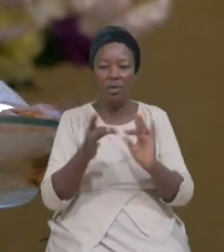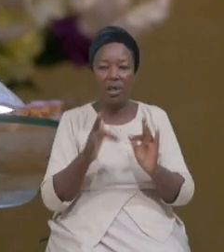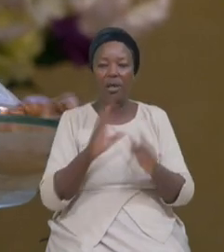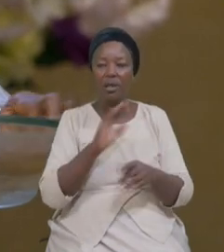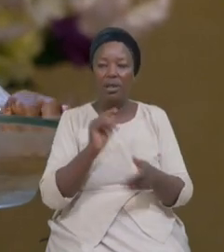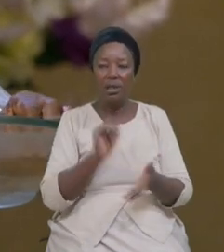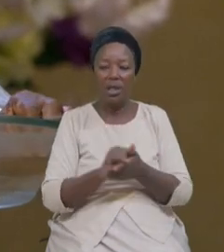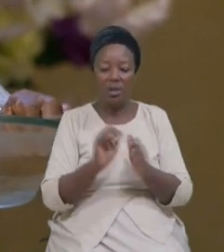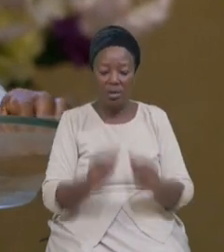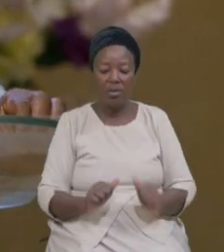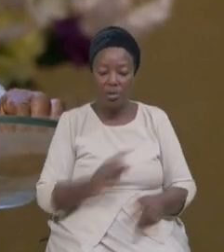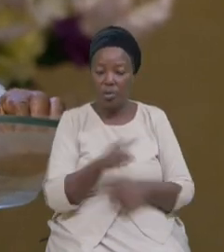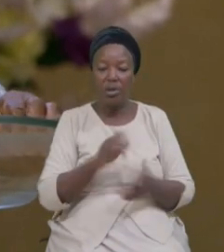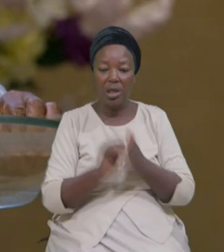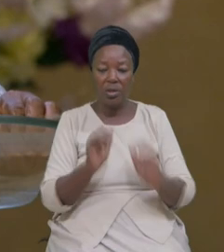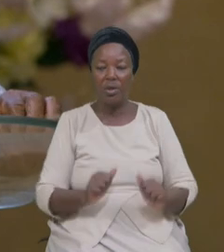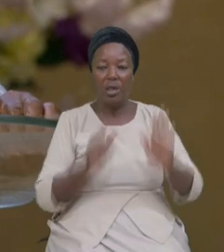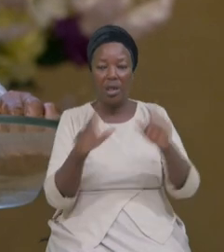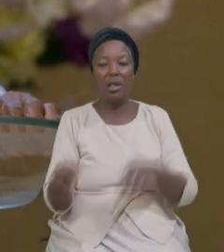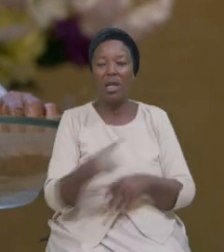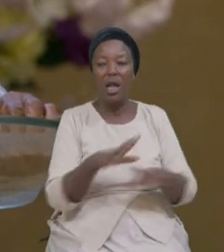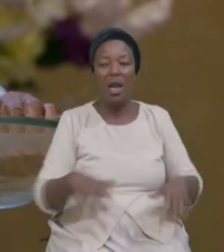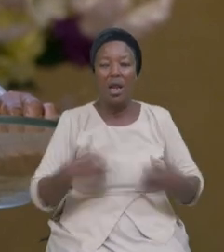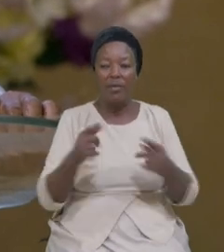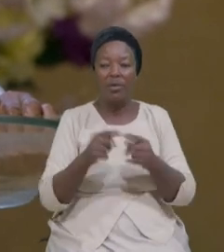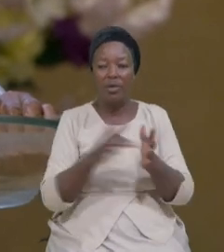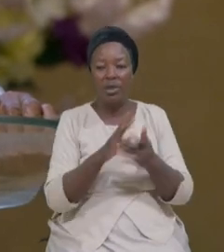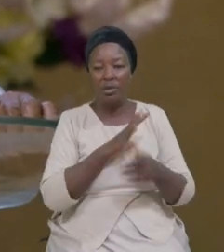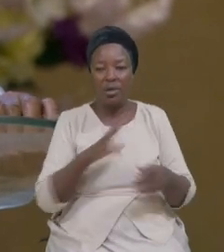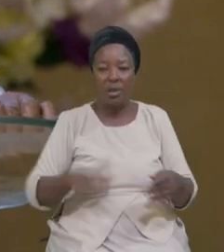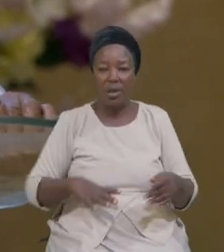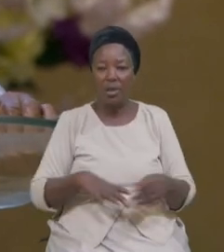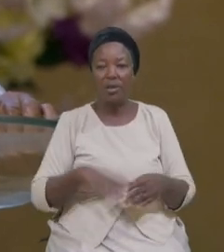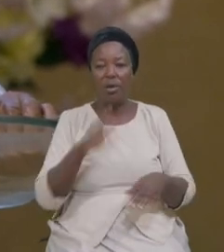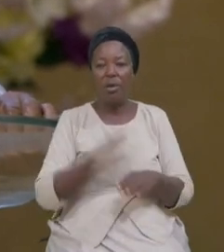Sunday, that is to the 4th of June, coming Sunday,